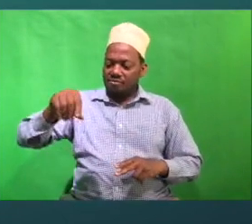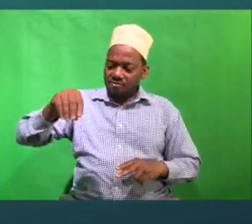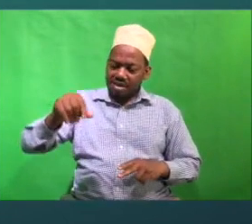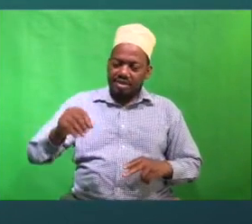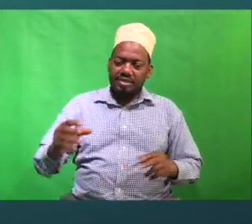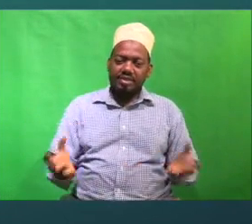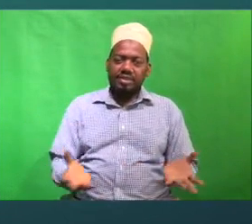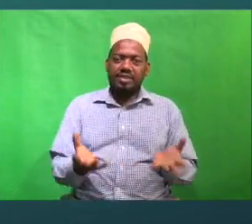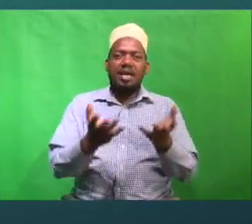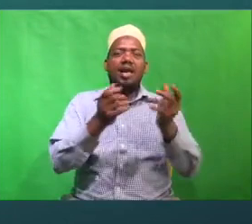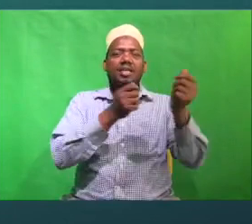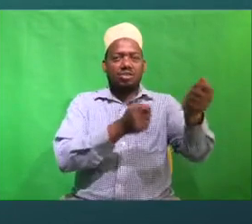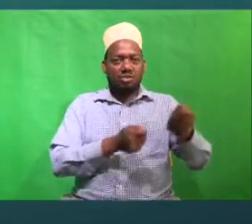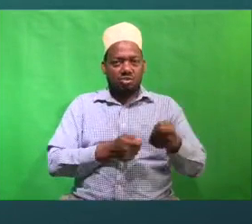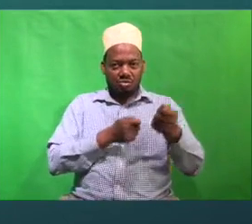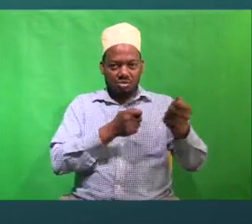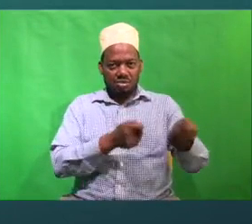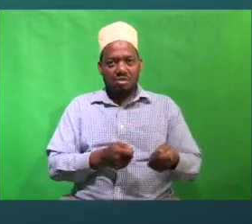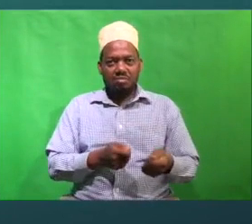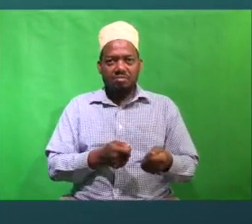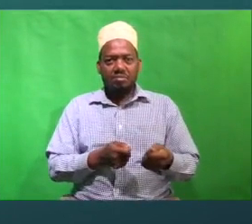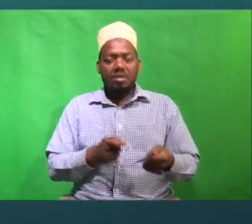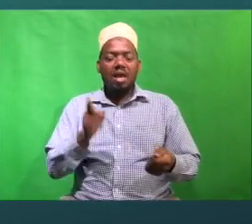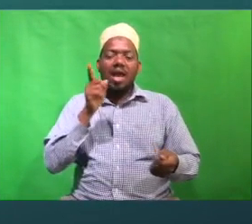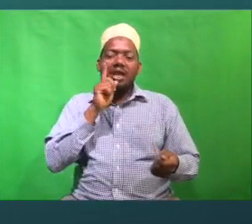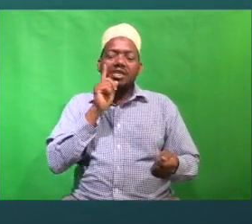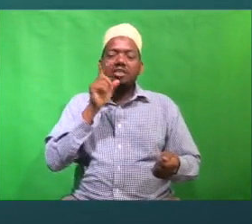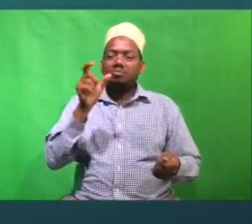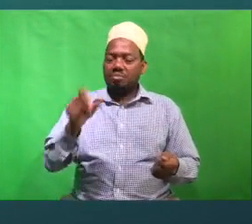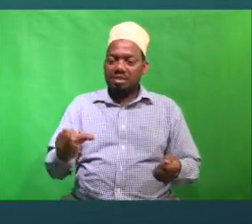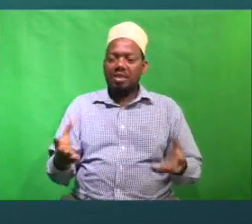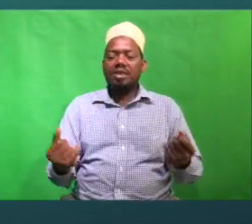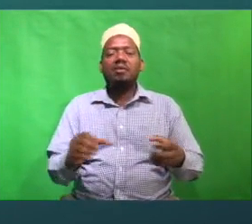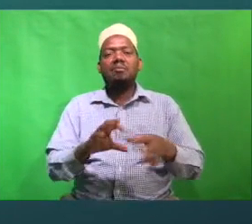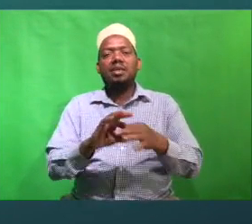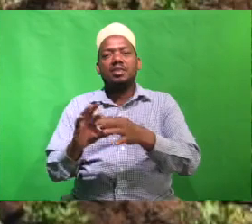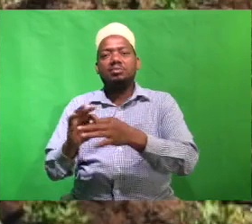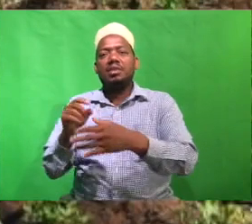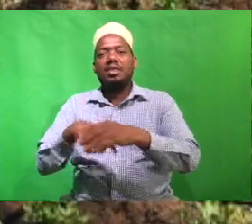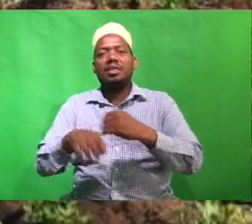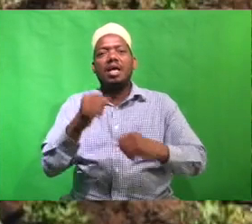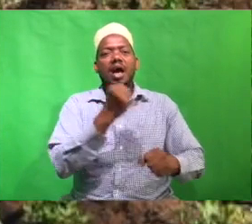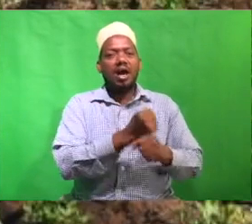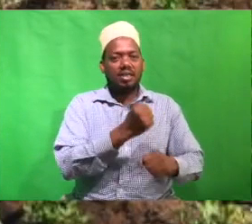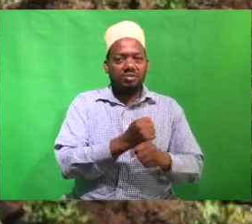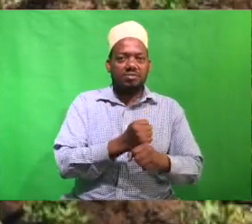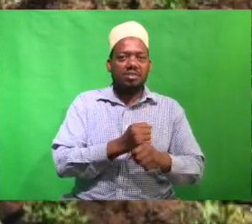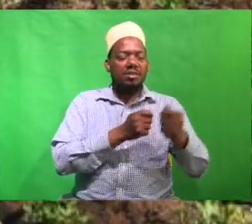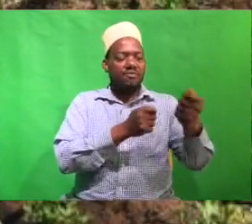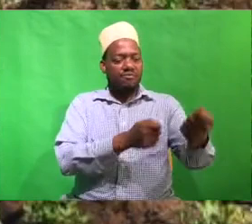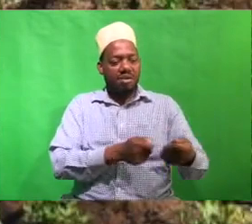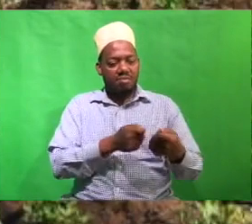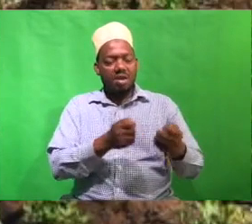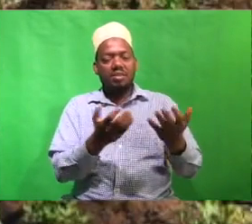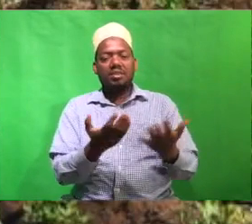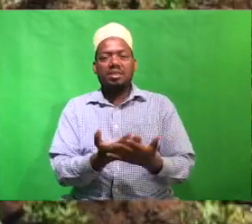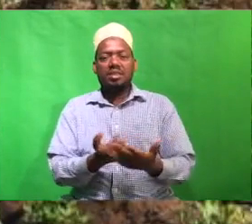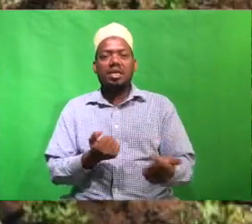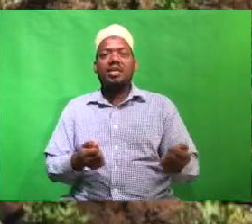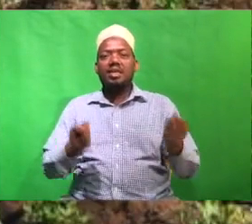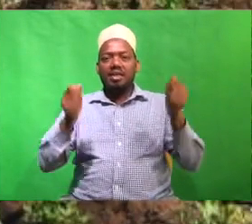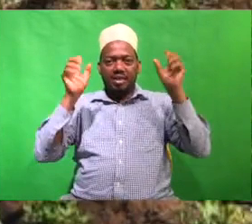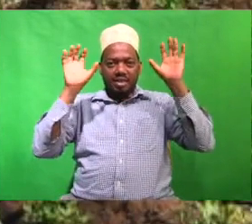fertile. As we say, each person can participate in one activity. So the farmer can live